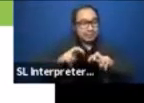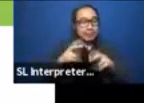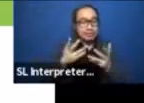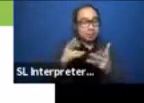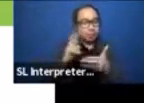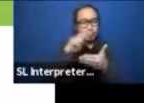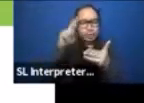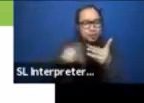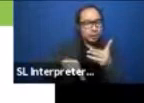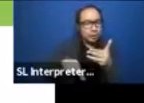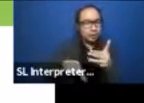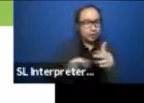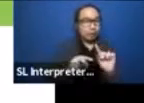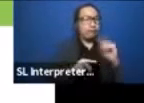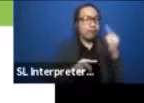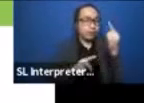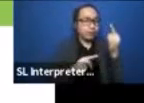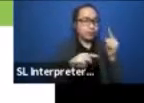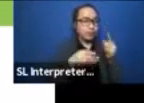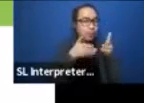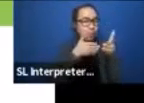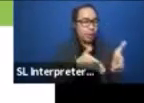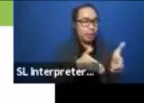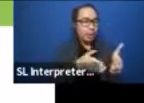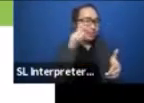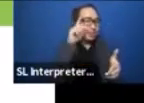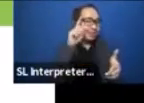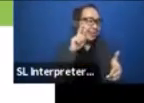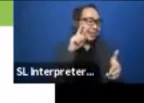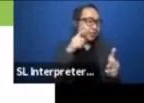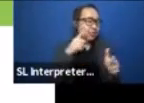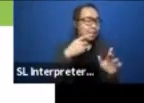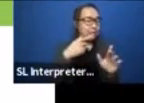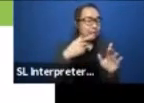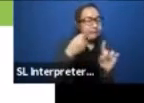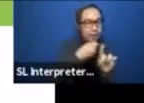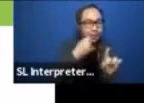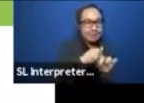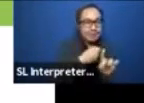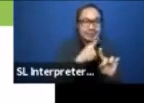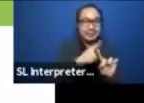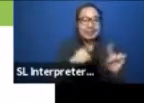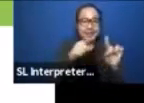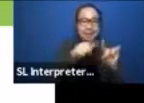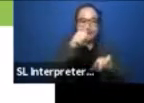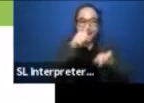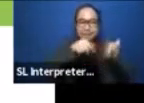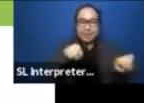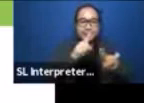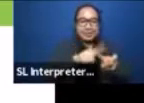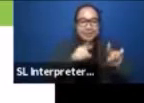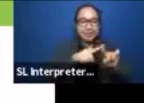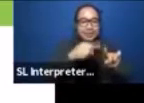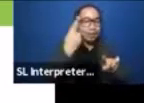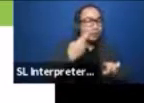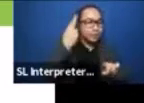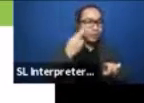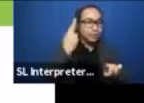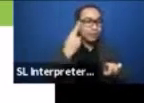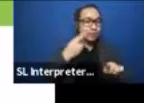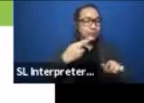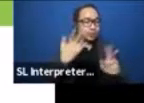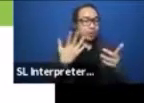in the first model, the sexual violence is taken as a dependent variable. And we found that reproductive women